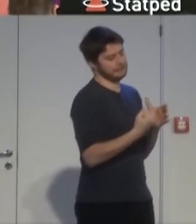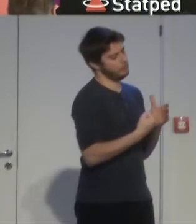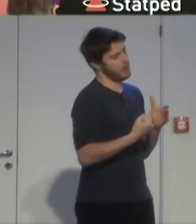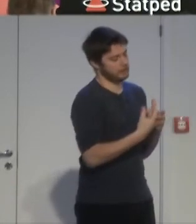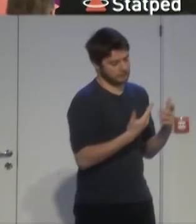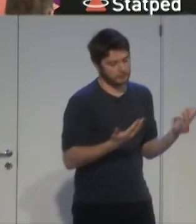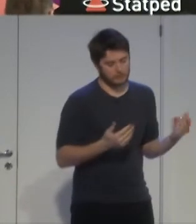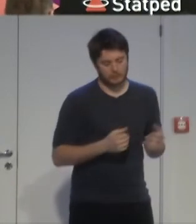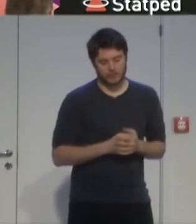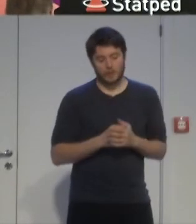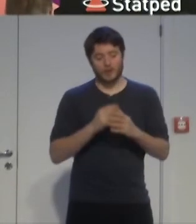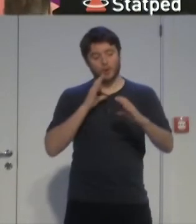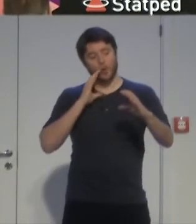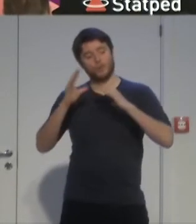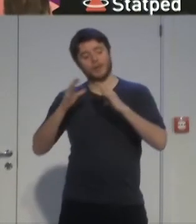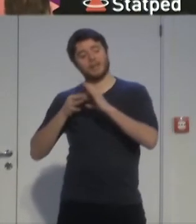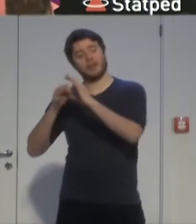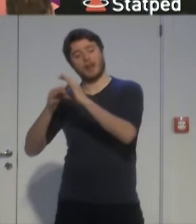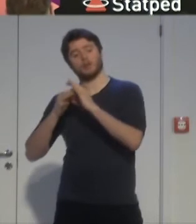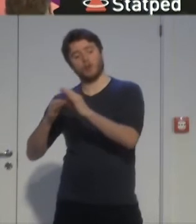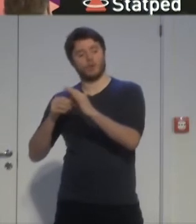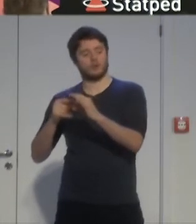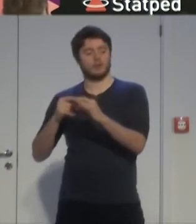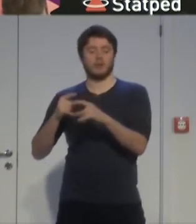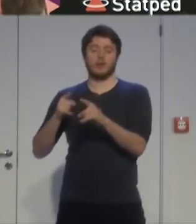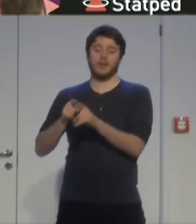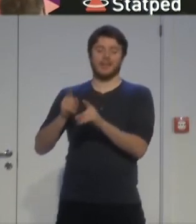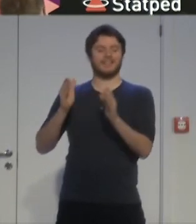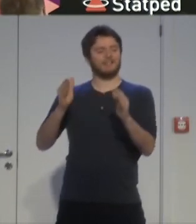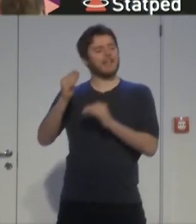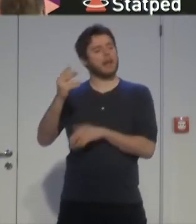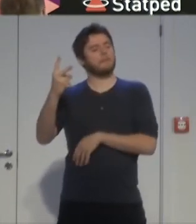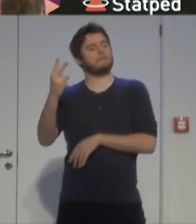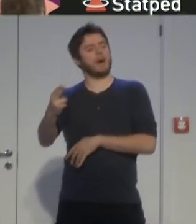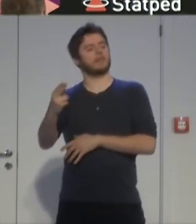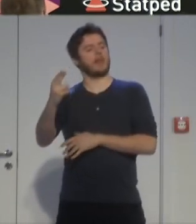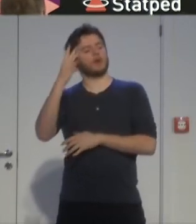And communicative relations defines partner competence in terms of the